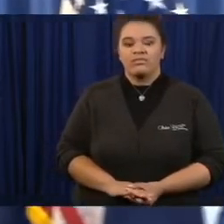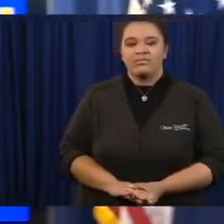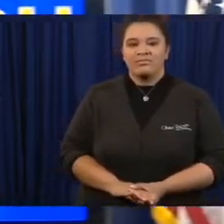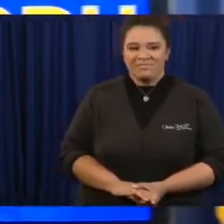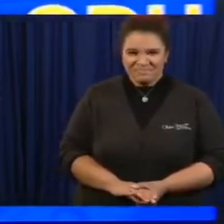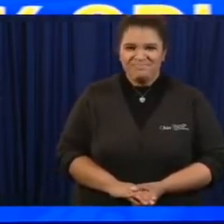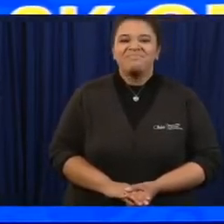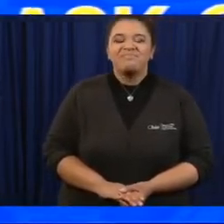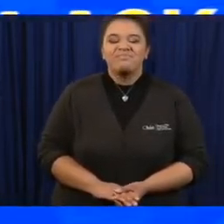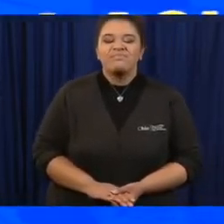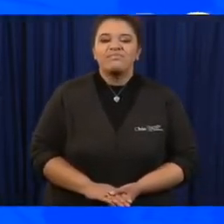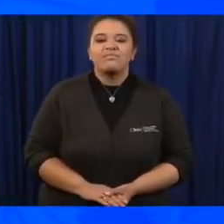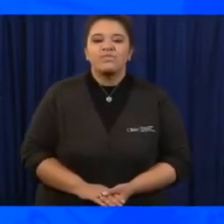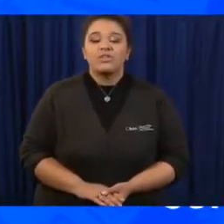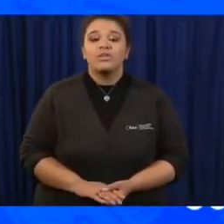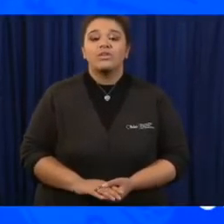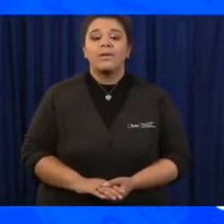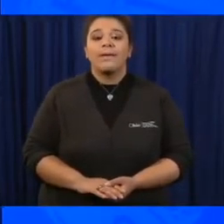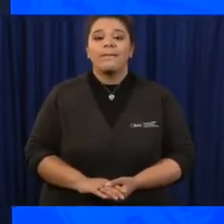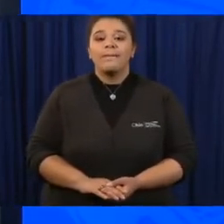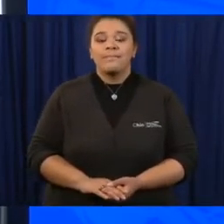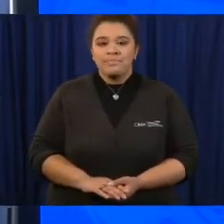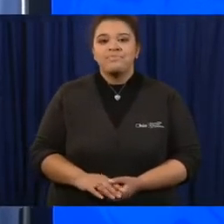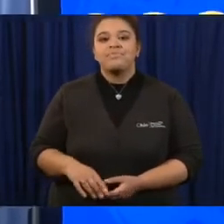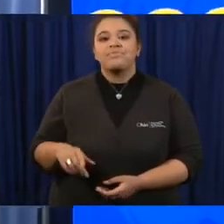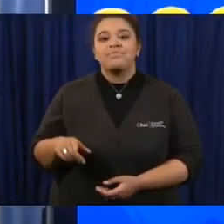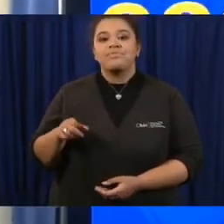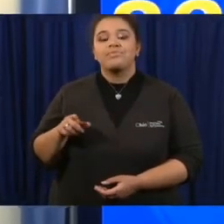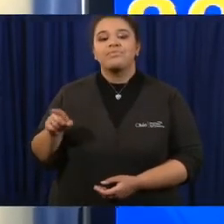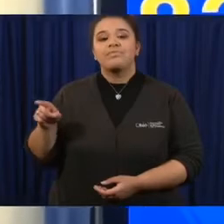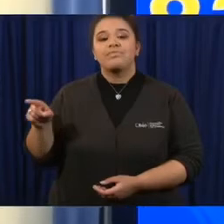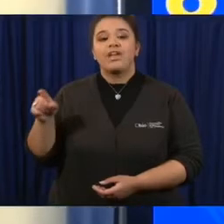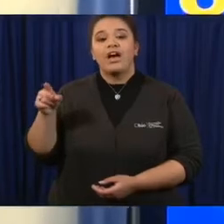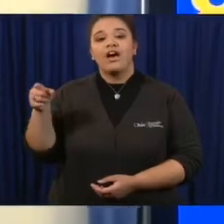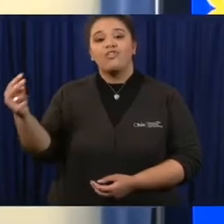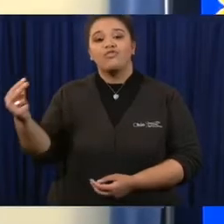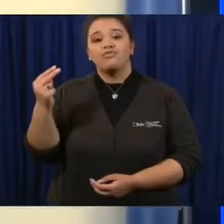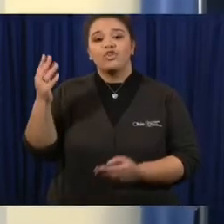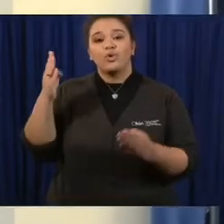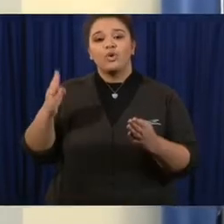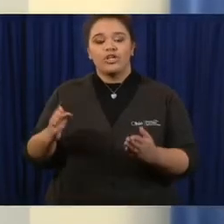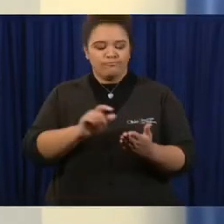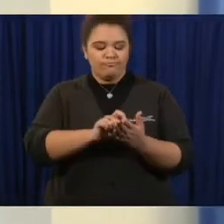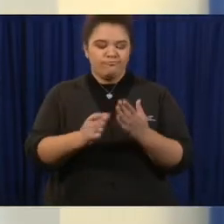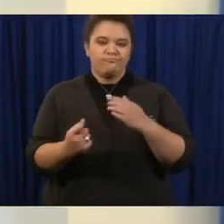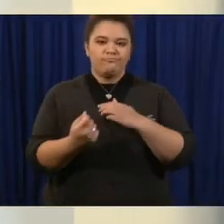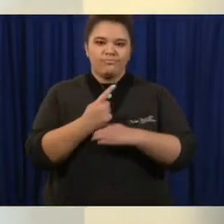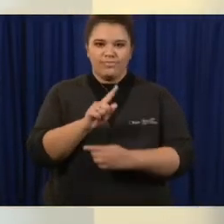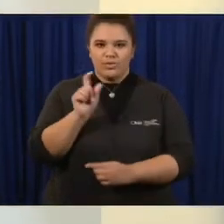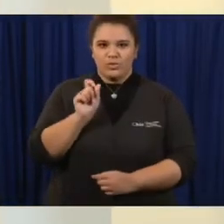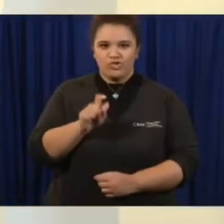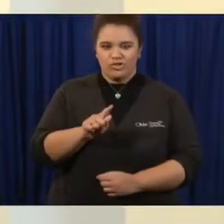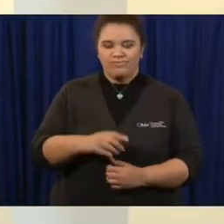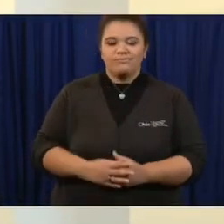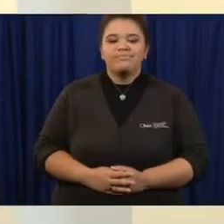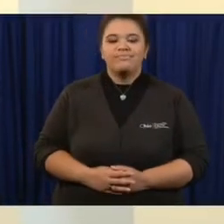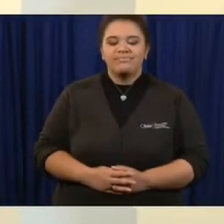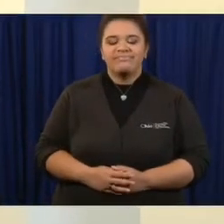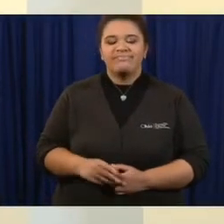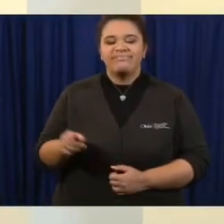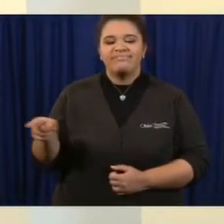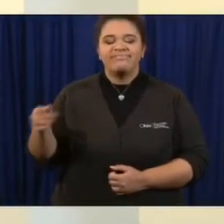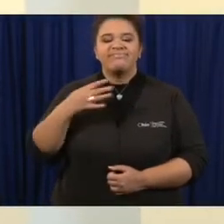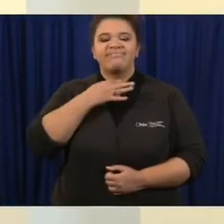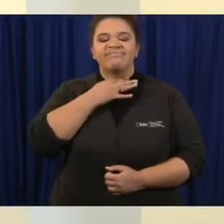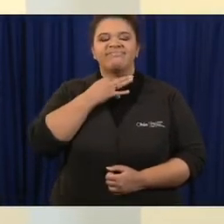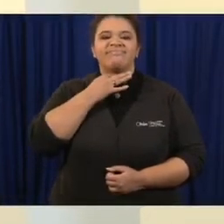Dr. Acton, this is a question sent in from one of our WCPO viewers. This viewer wants to